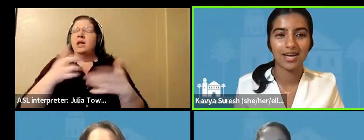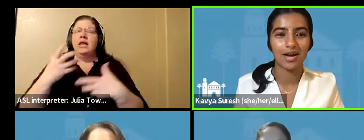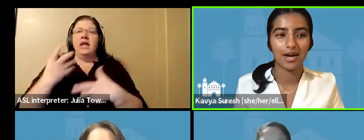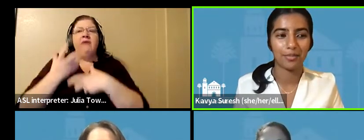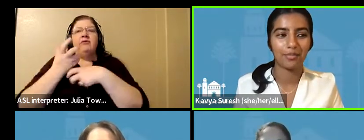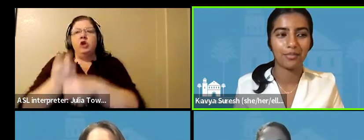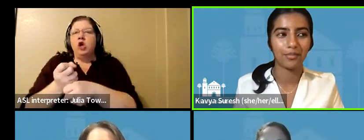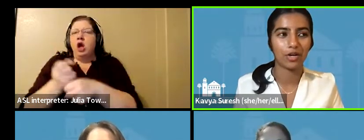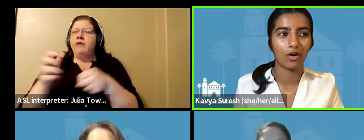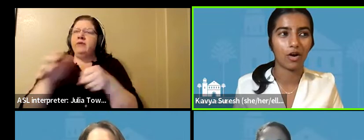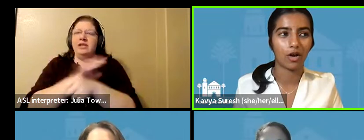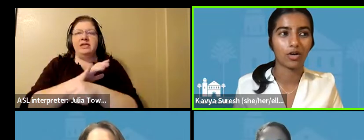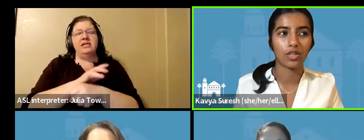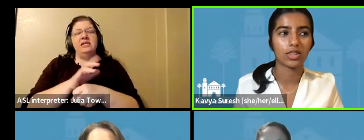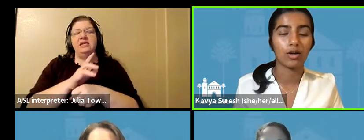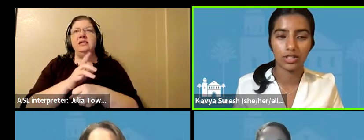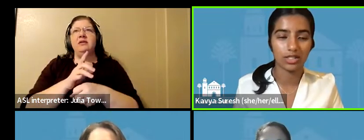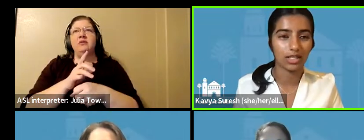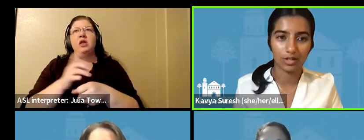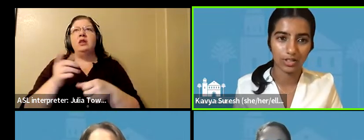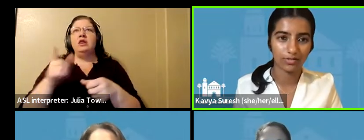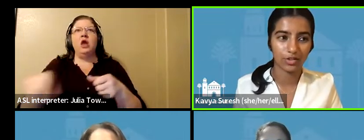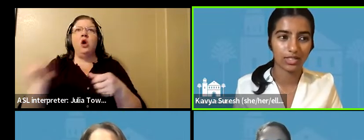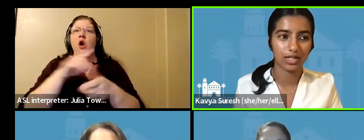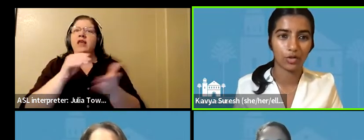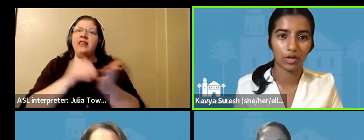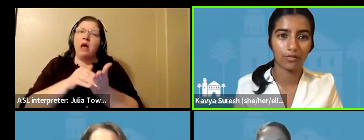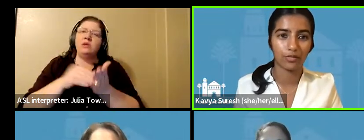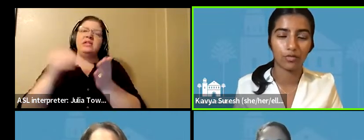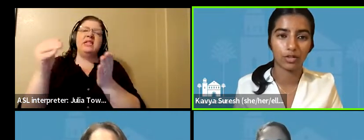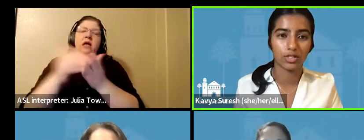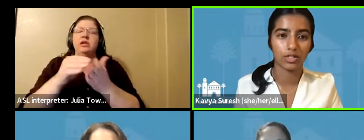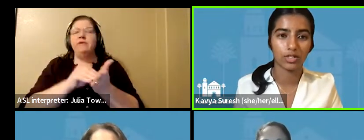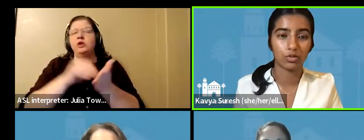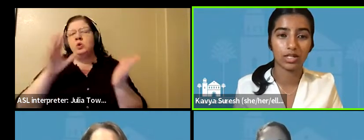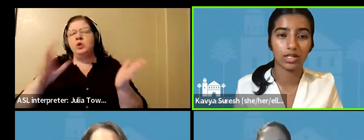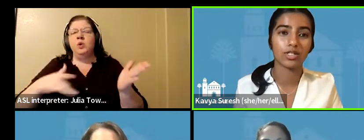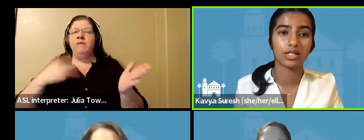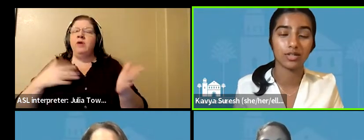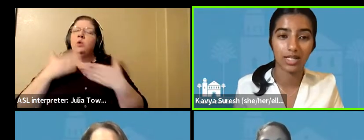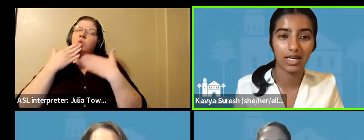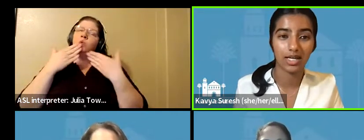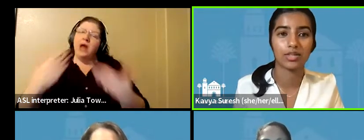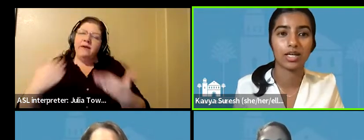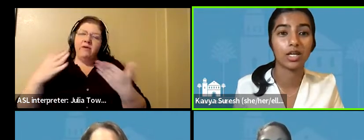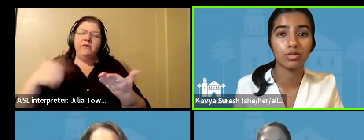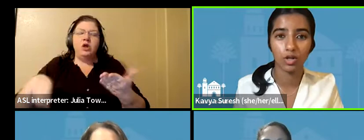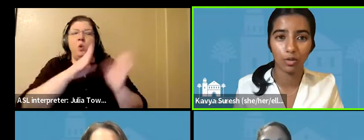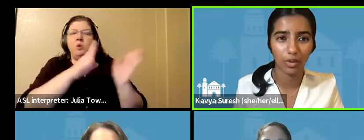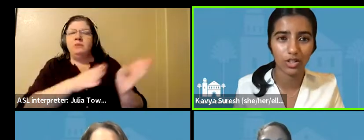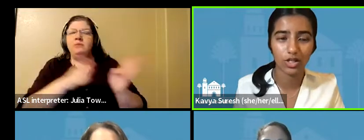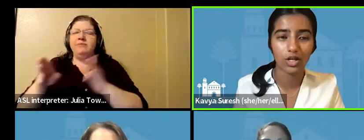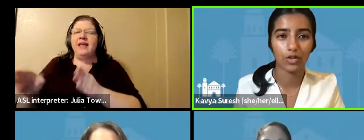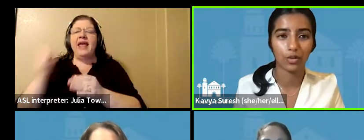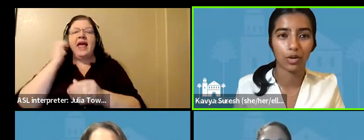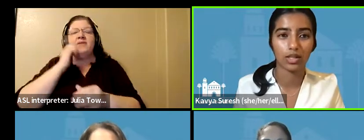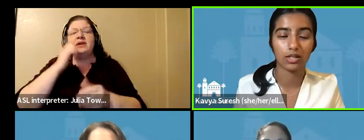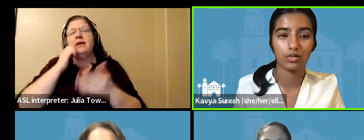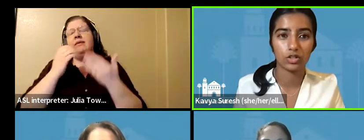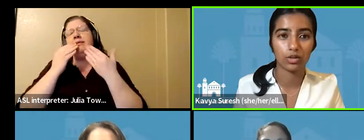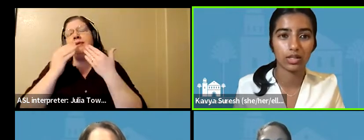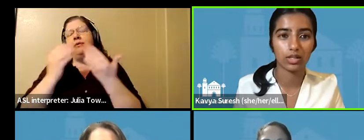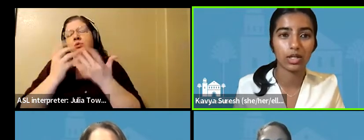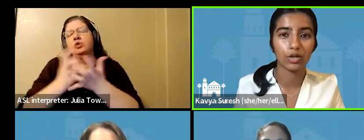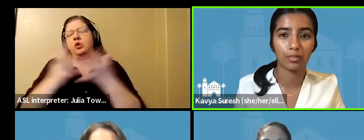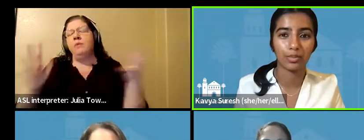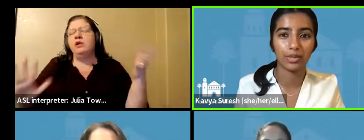that there are thousands and thousands of students that feel grateful for those individuals every single day. So thank you so much for the work that you